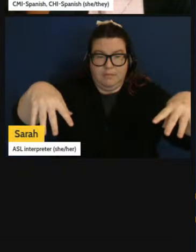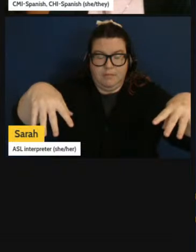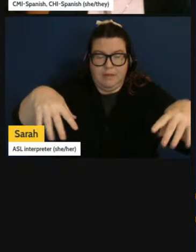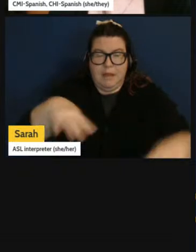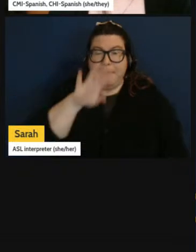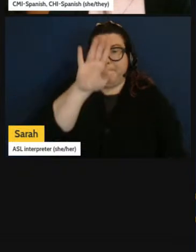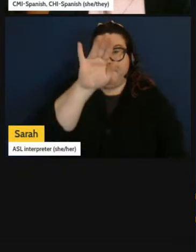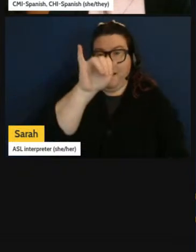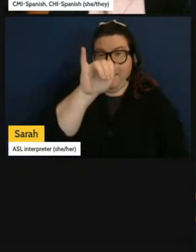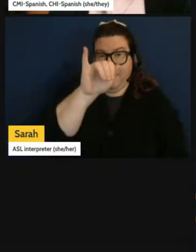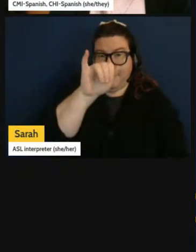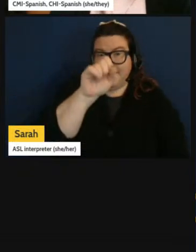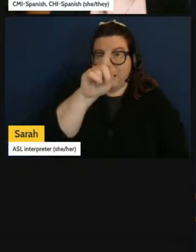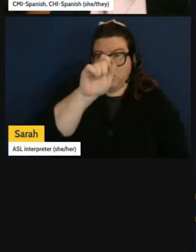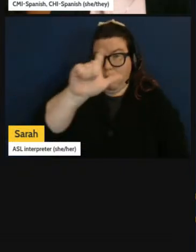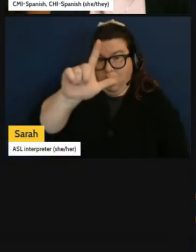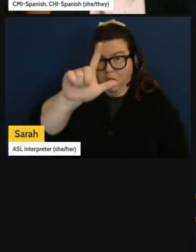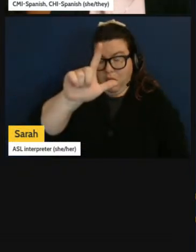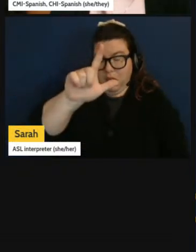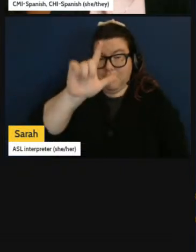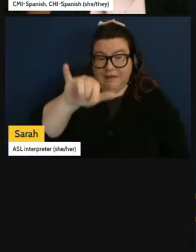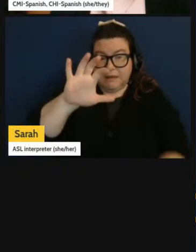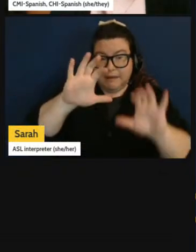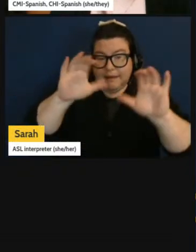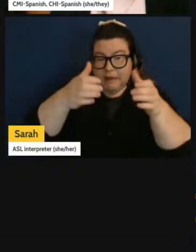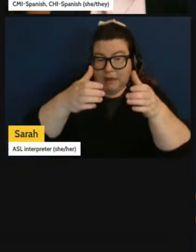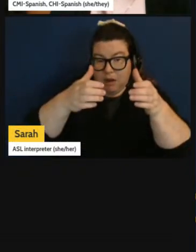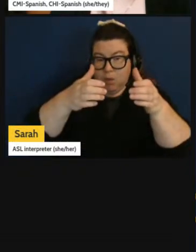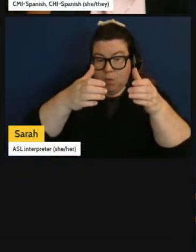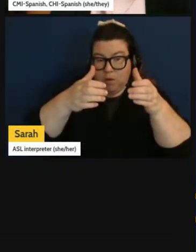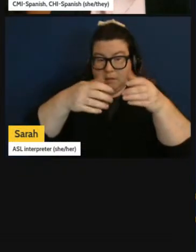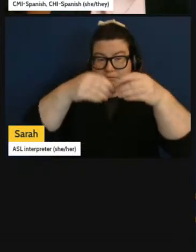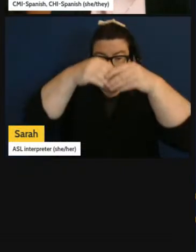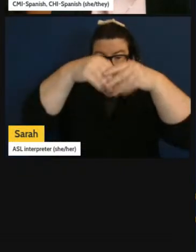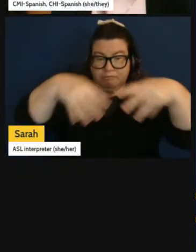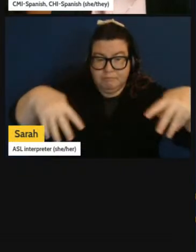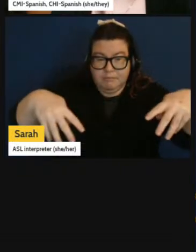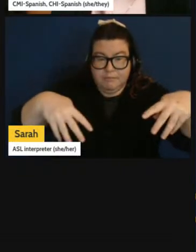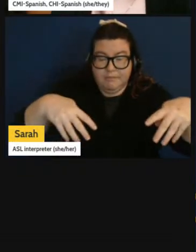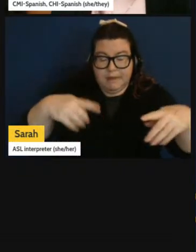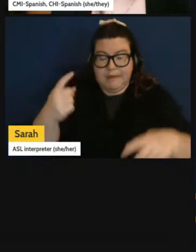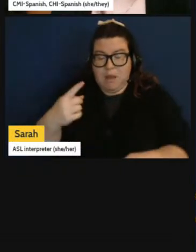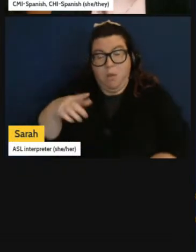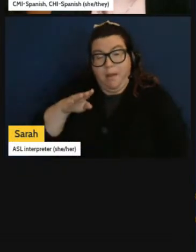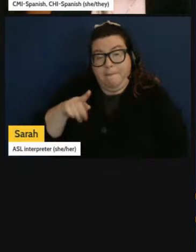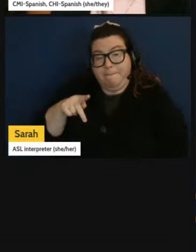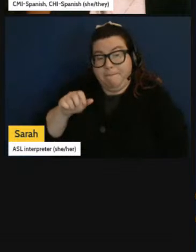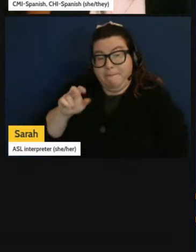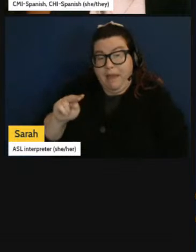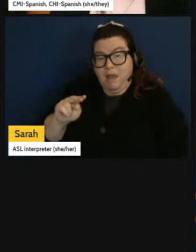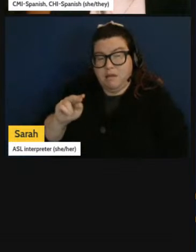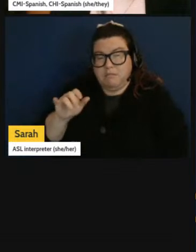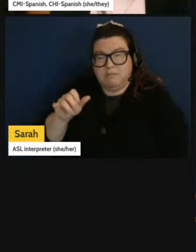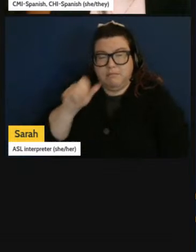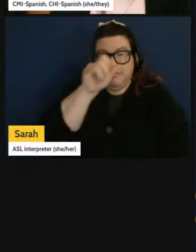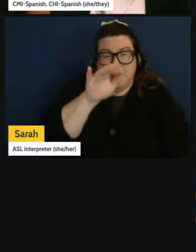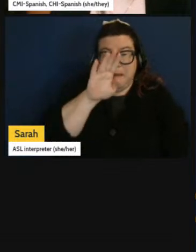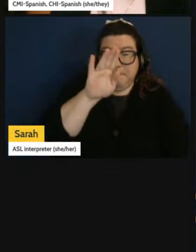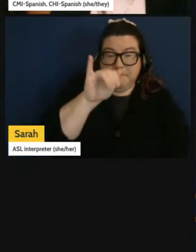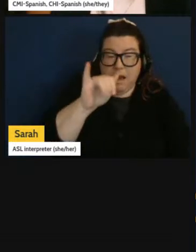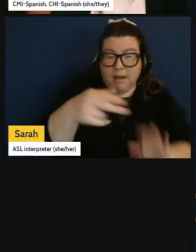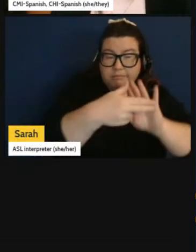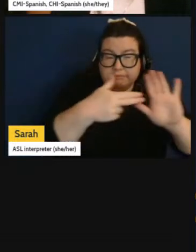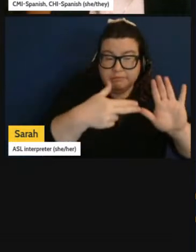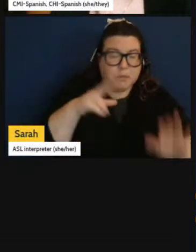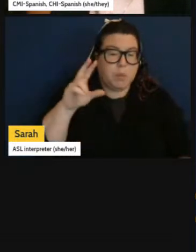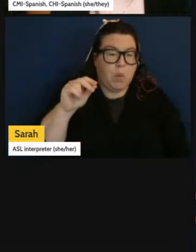Bisexual. It's a category, okay? That doesn't mean that someone who's pansexual is also bisexual. These are just